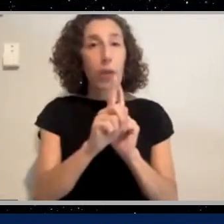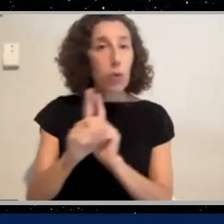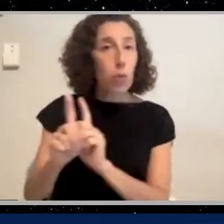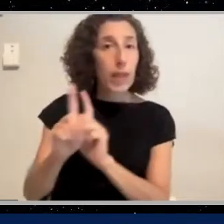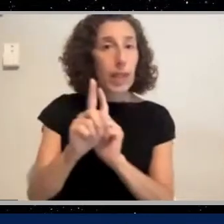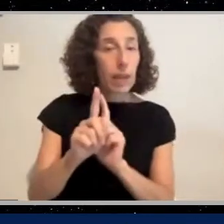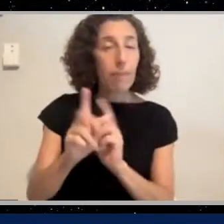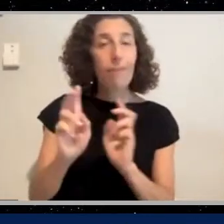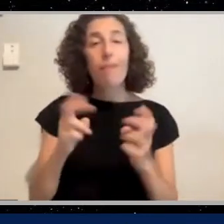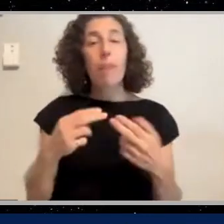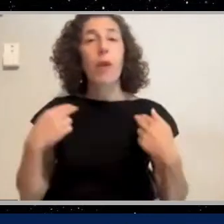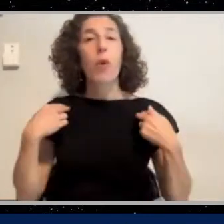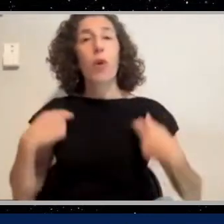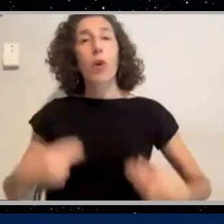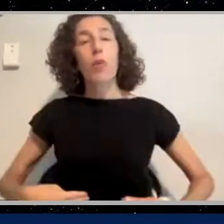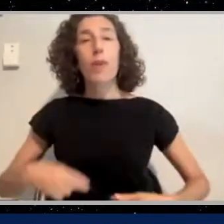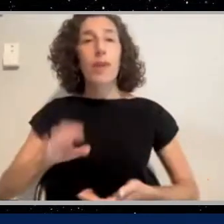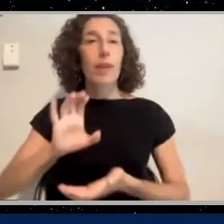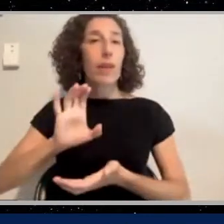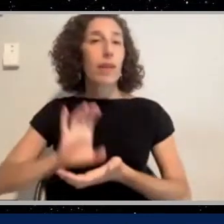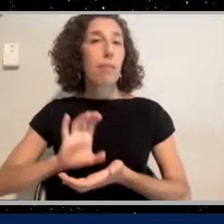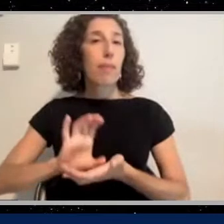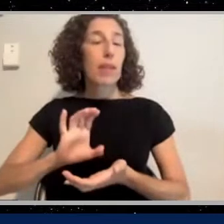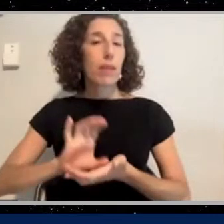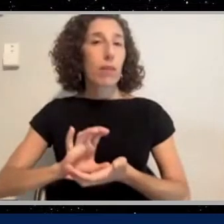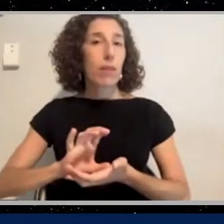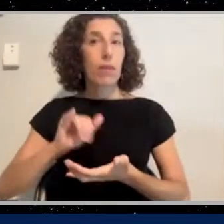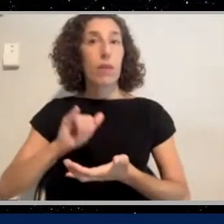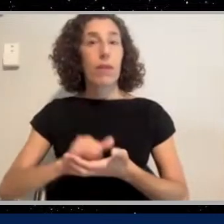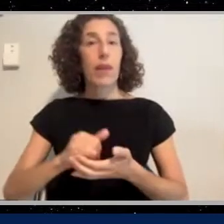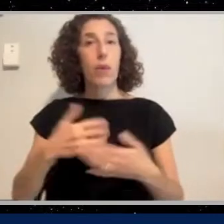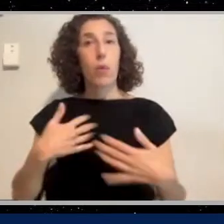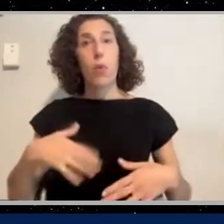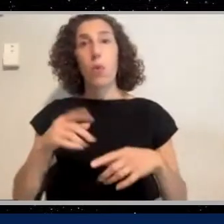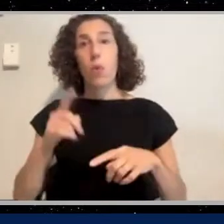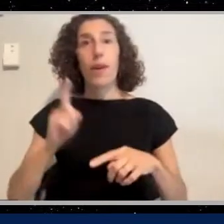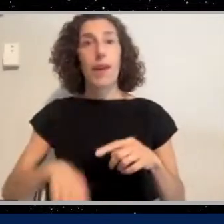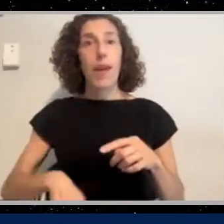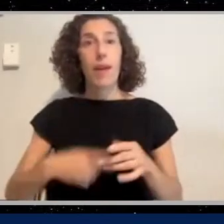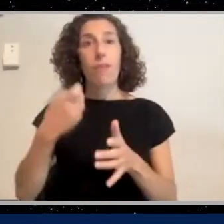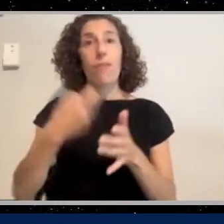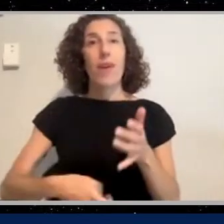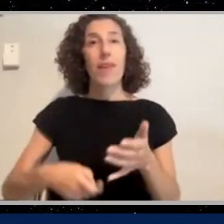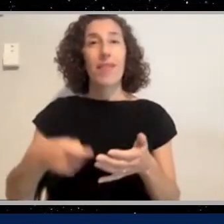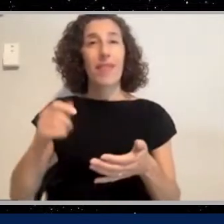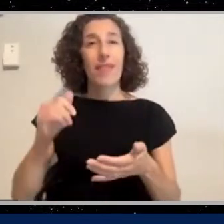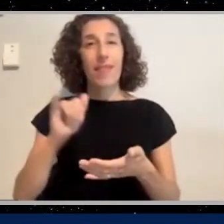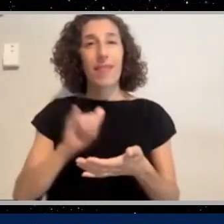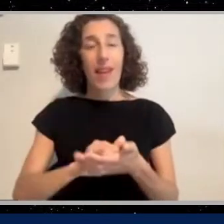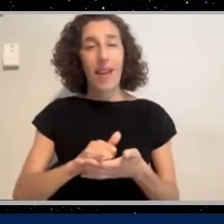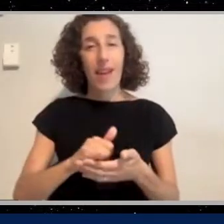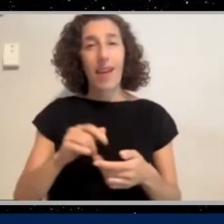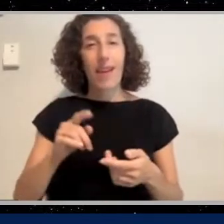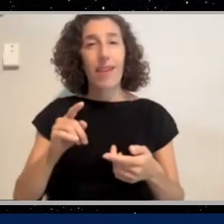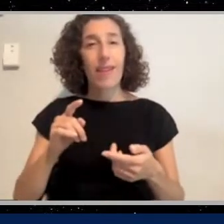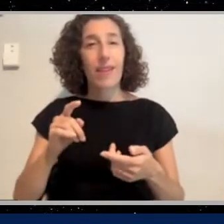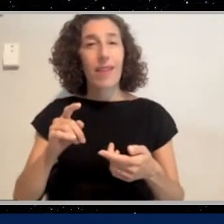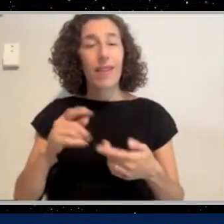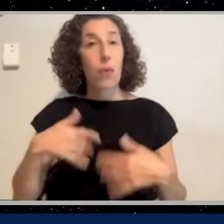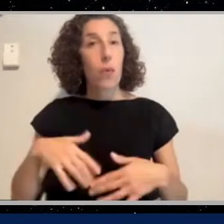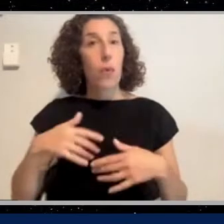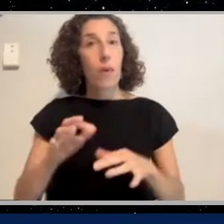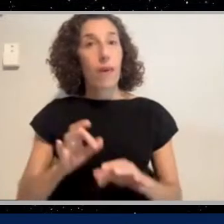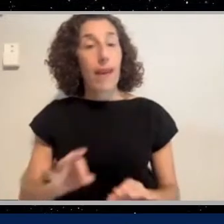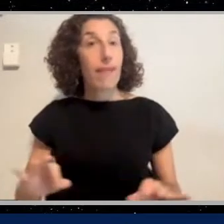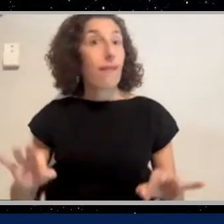where we're working with our partners, with the Small Business Administration and other support